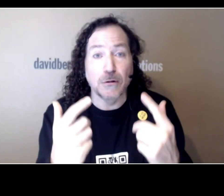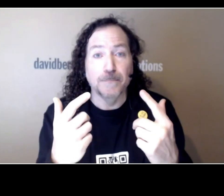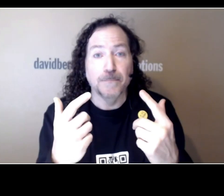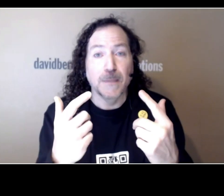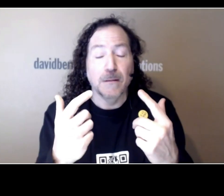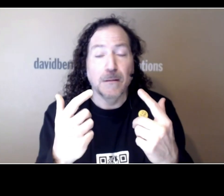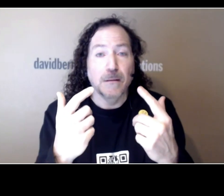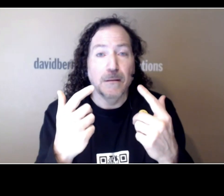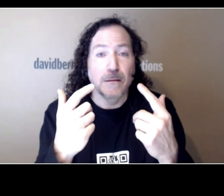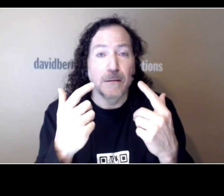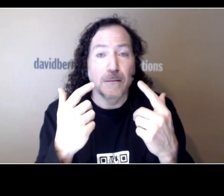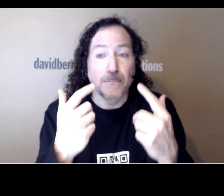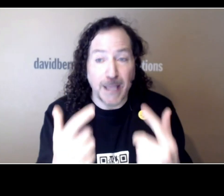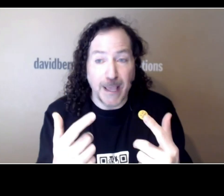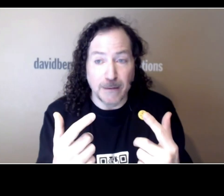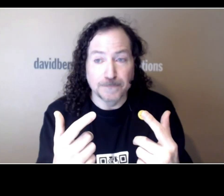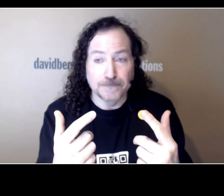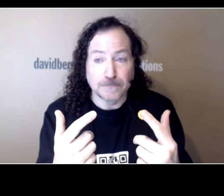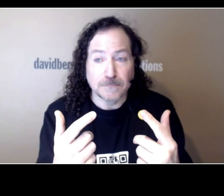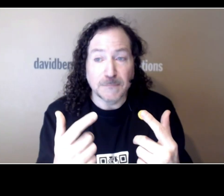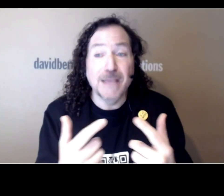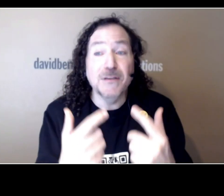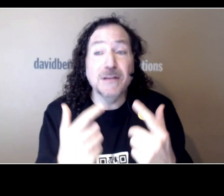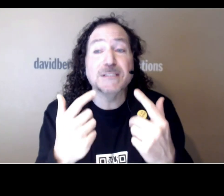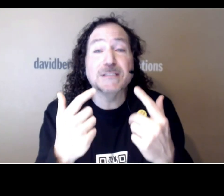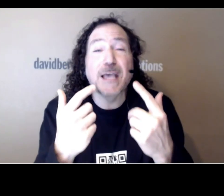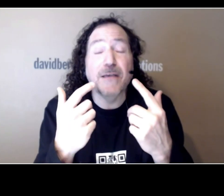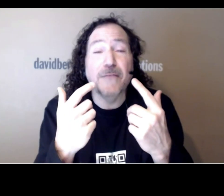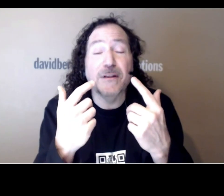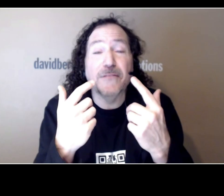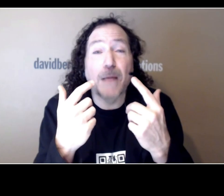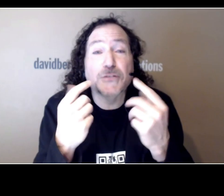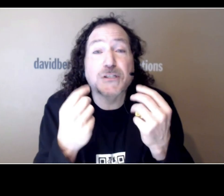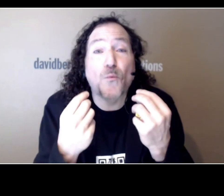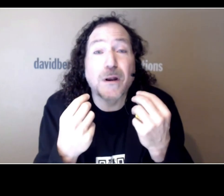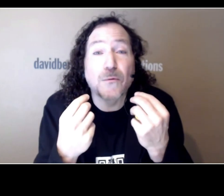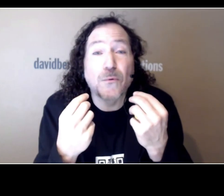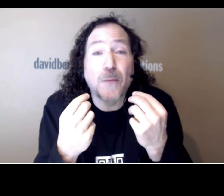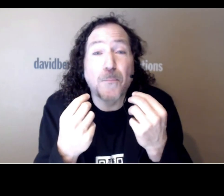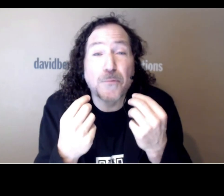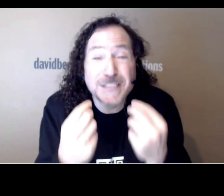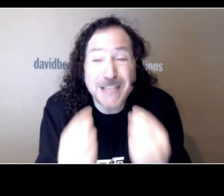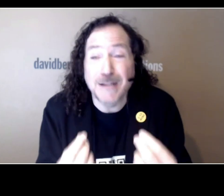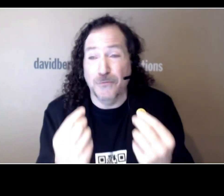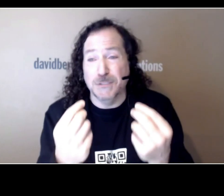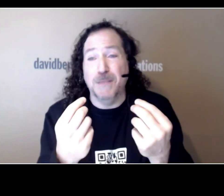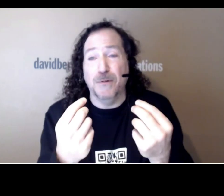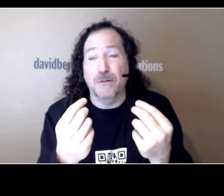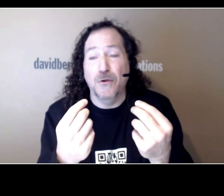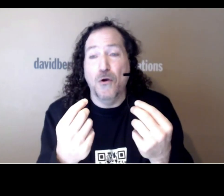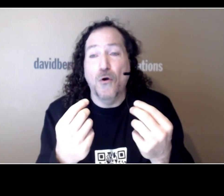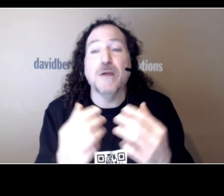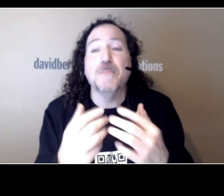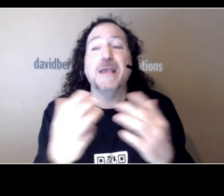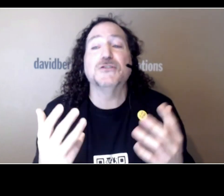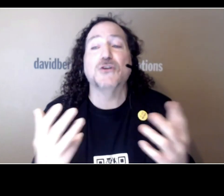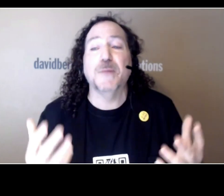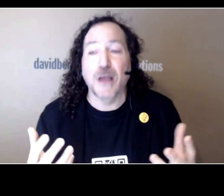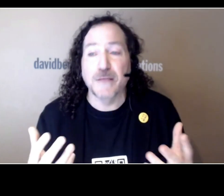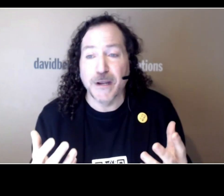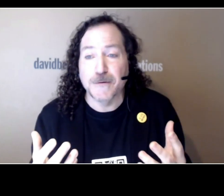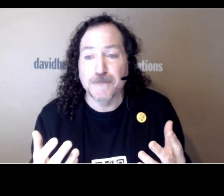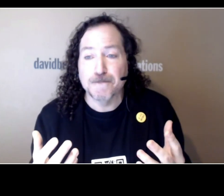digital plan, even if it helped just at 1% of those people, we are making